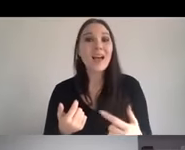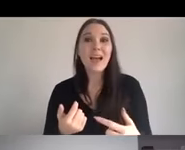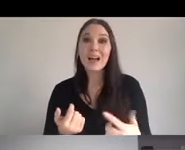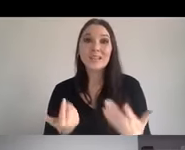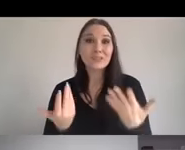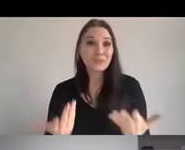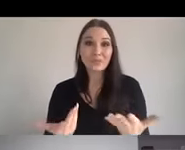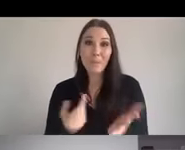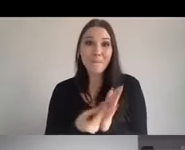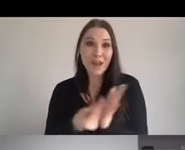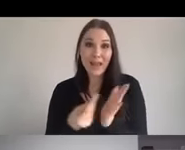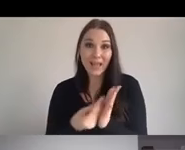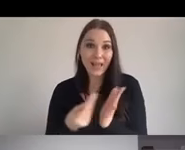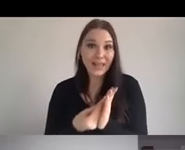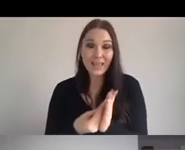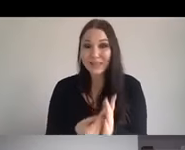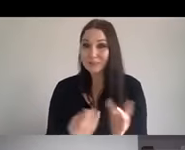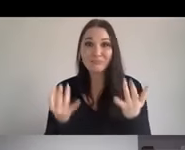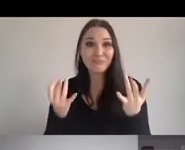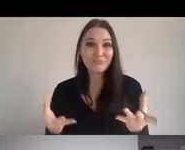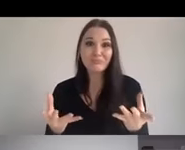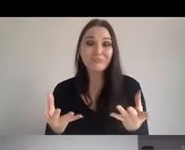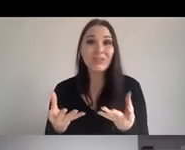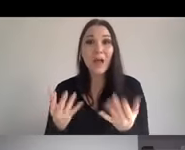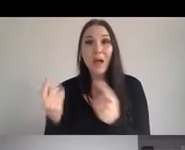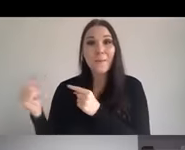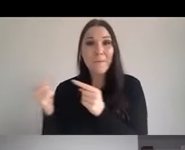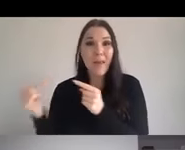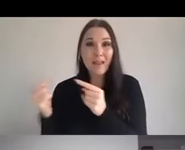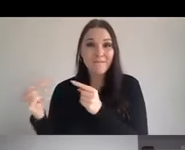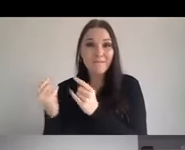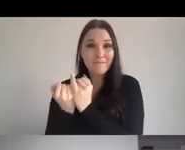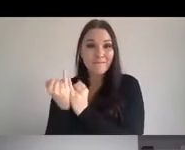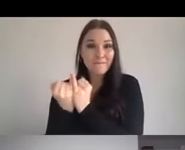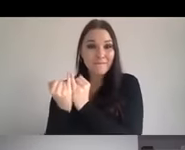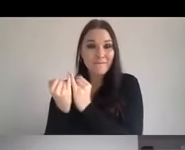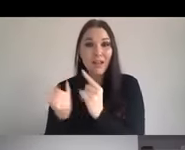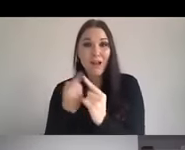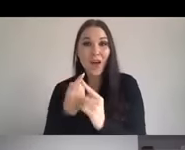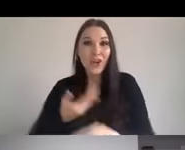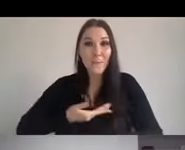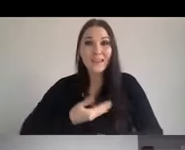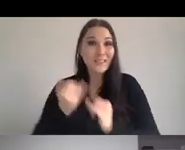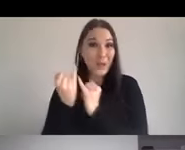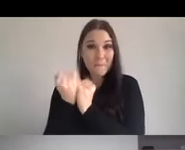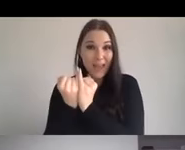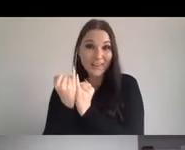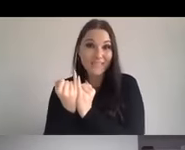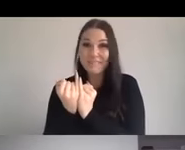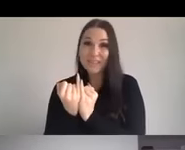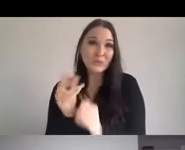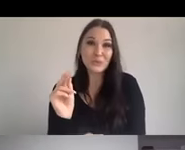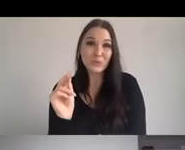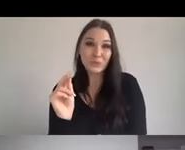the money or the prestige to be competitive with bigger companies. We're not competitive with Google,